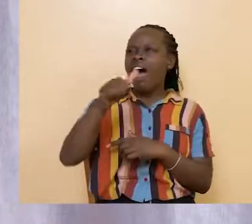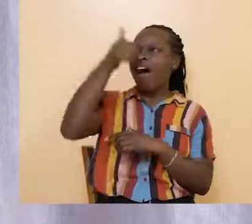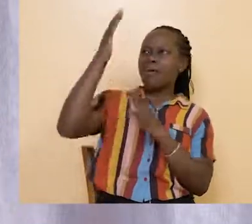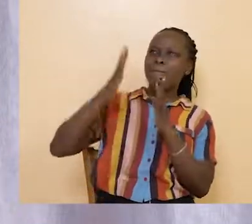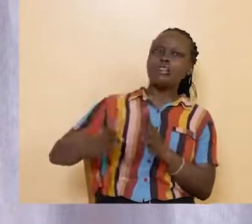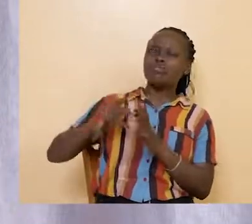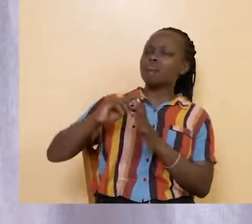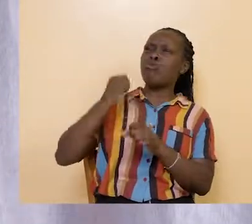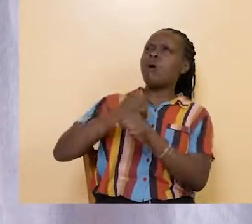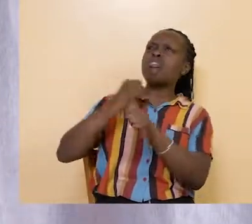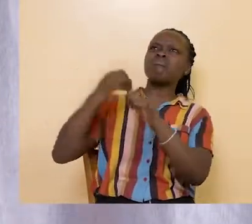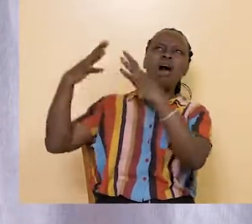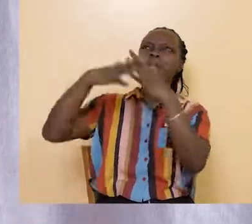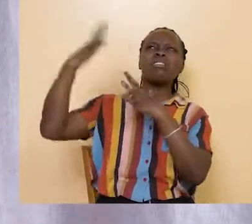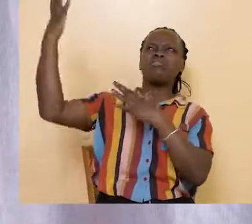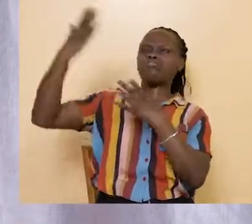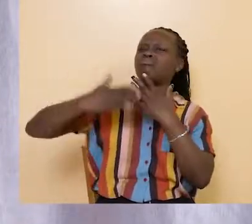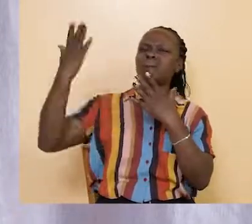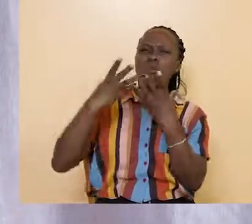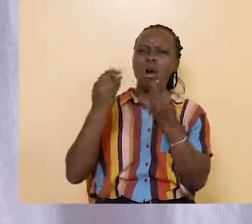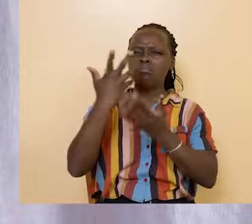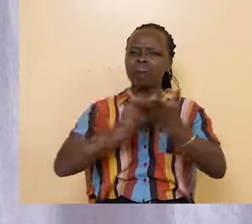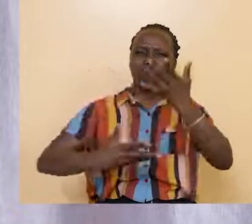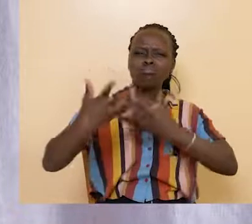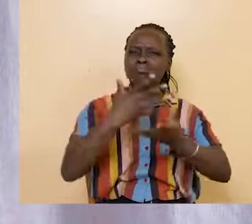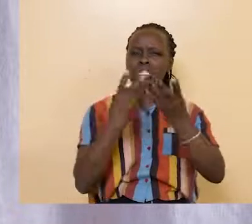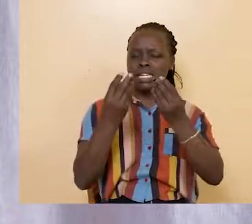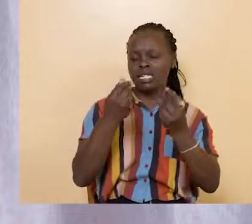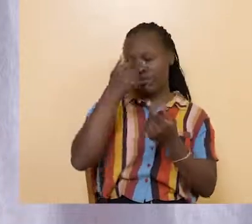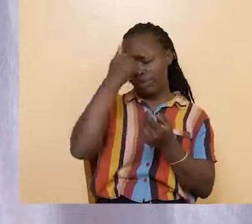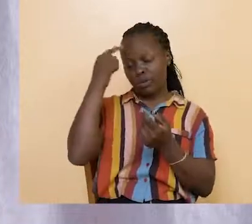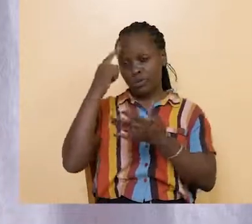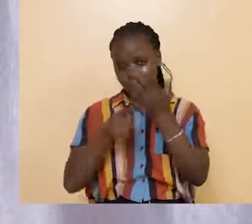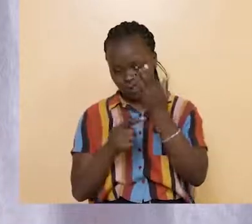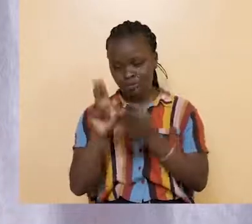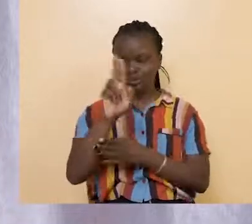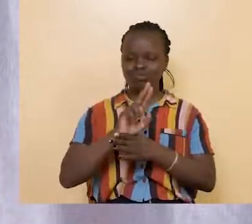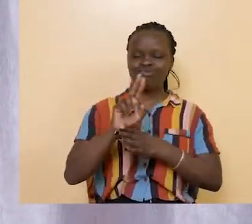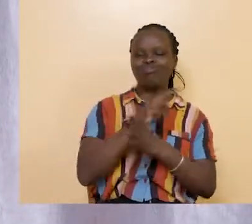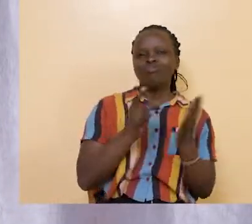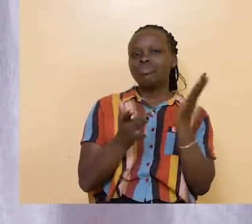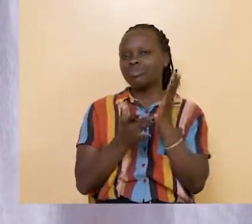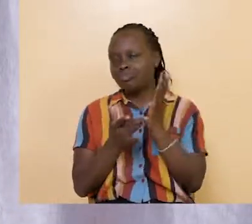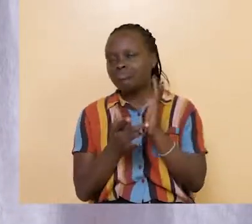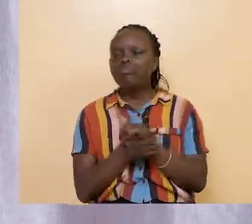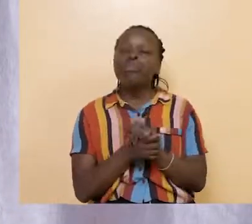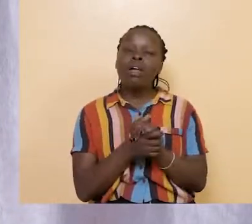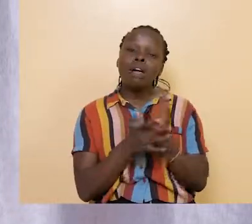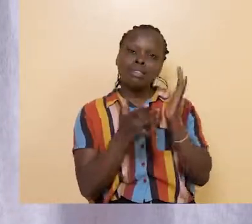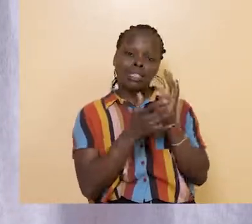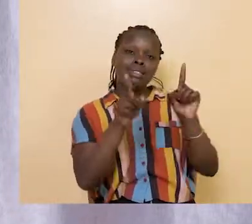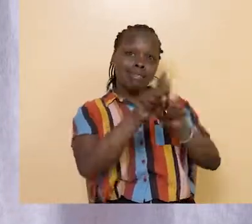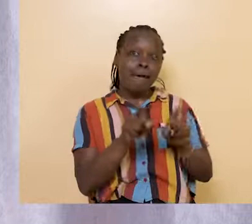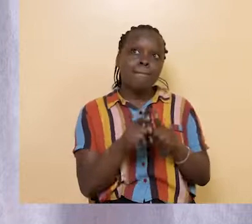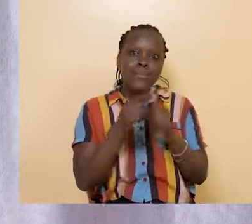the globe because of technology and the fact that you're able to exchange ideas and work through projects together. Technology